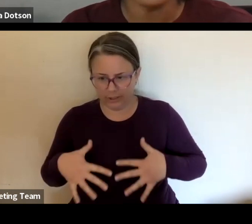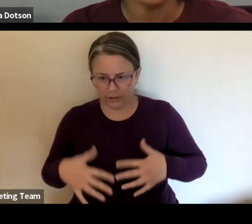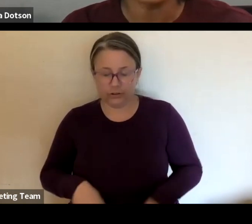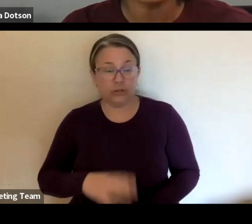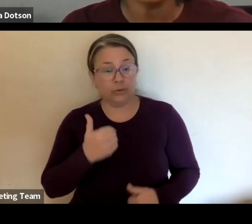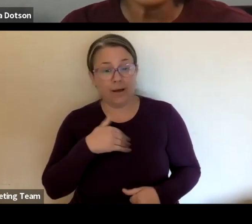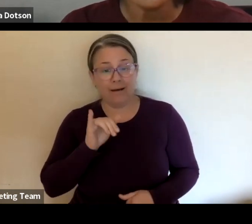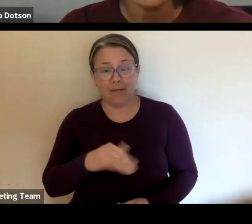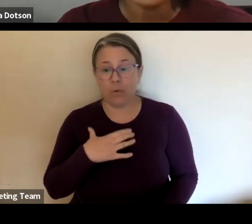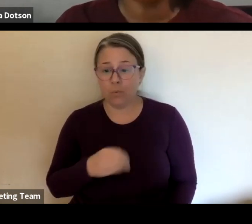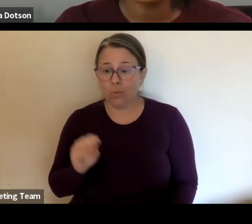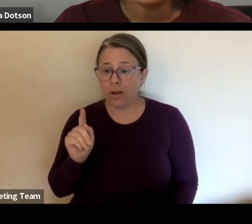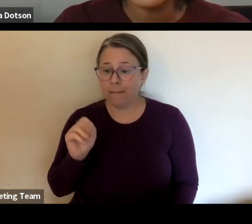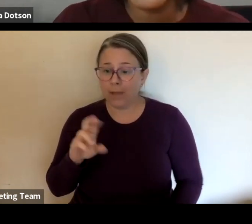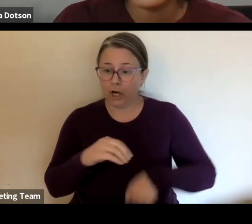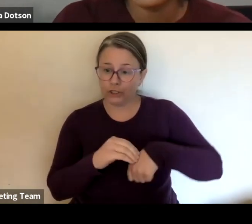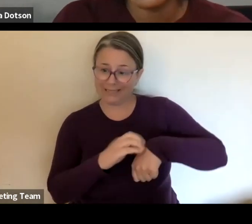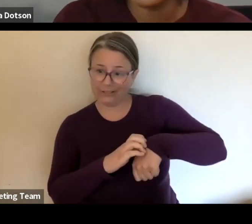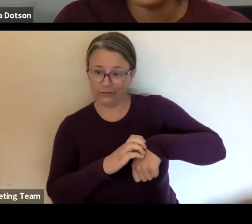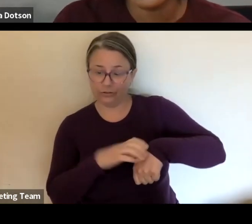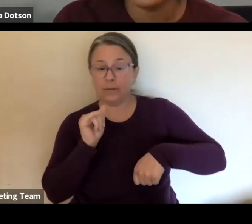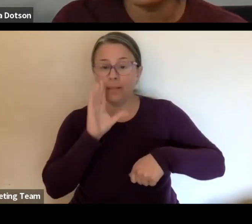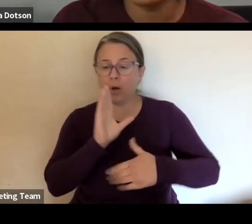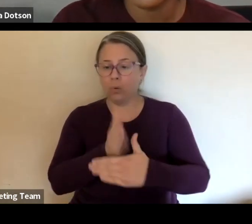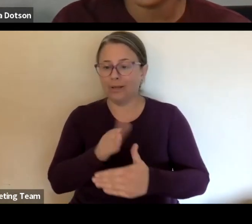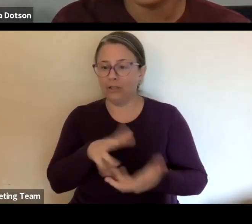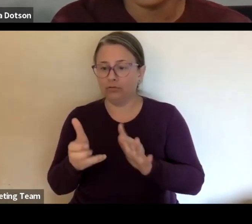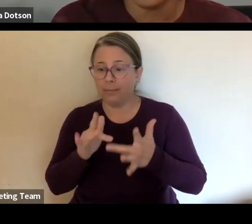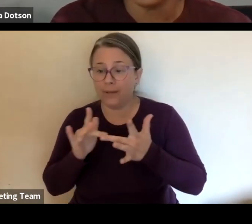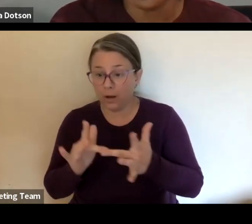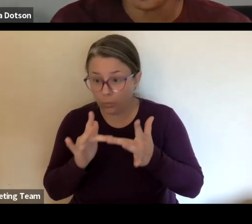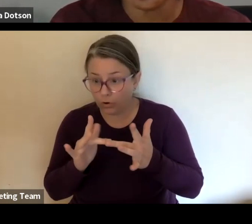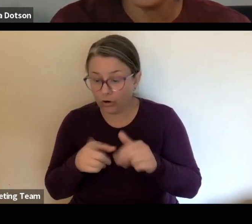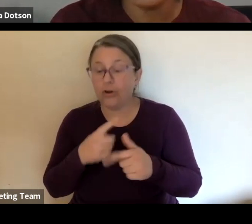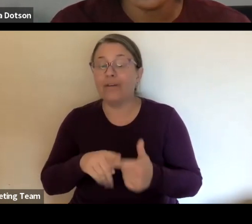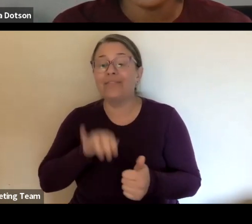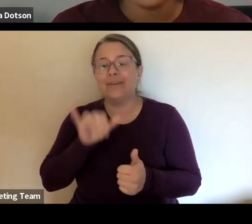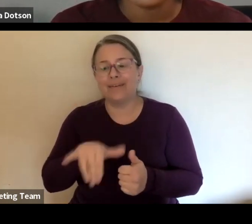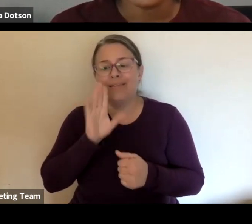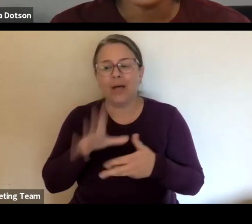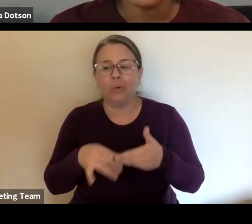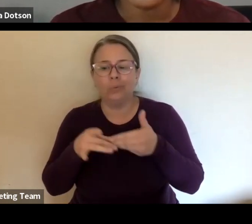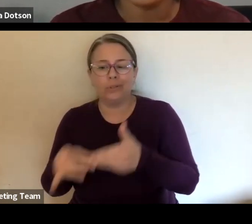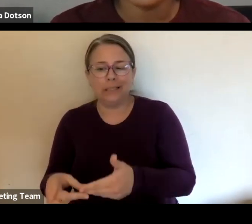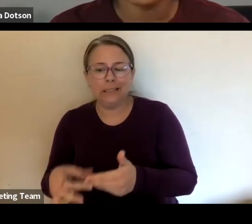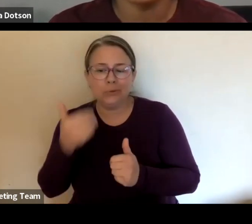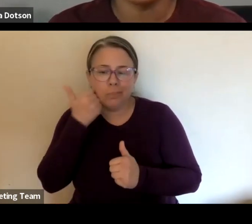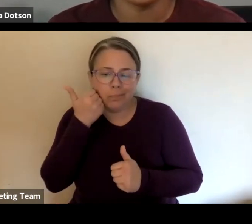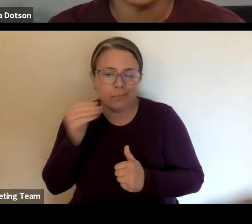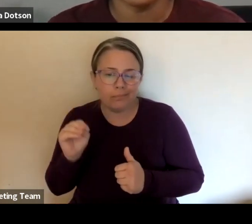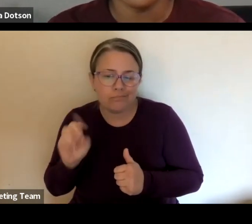mood dysregulation, mood problems. And what we see is that people who have this cause for